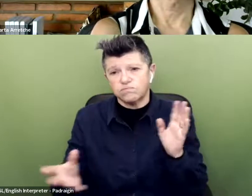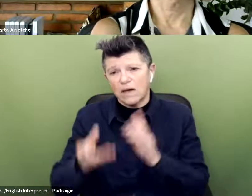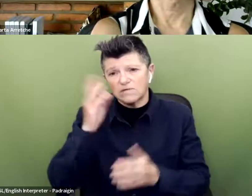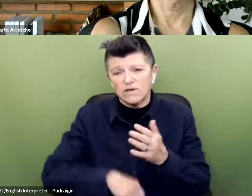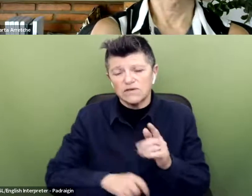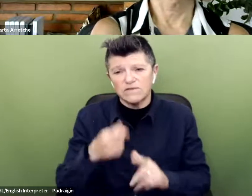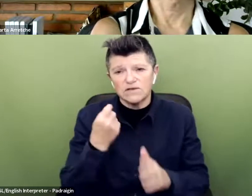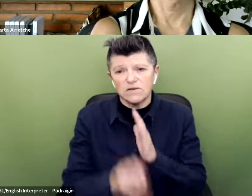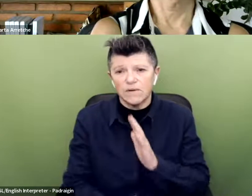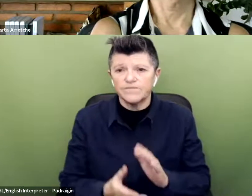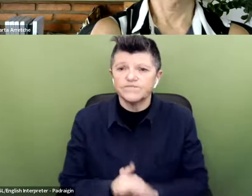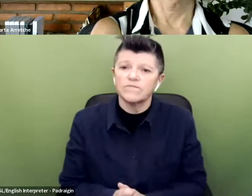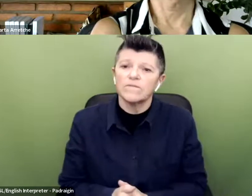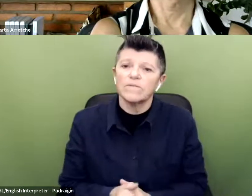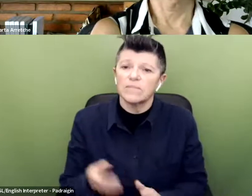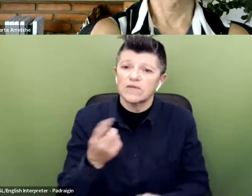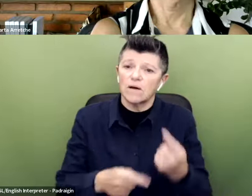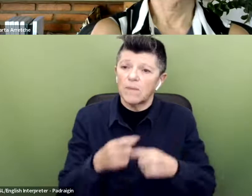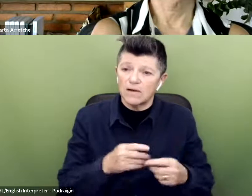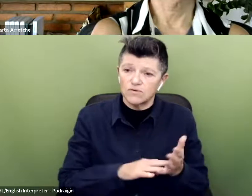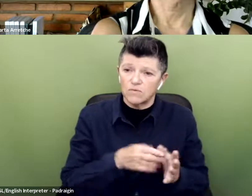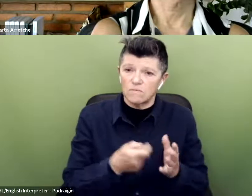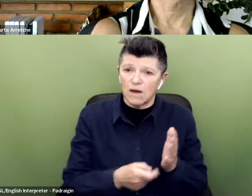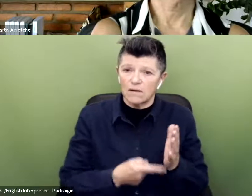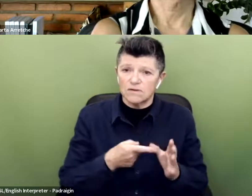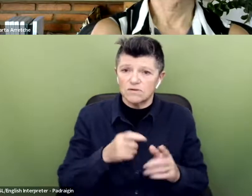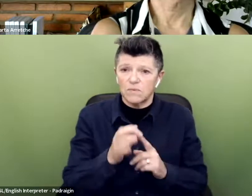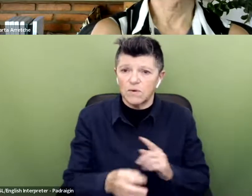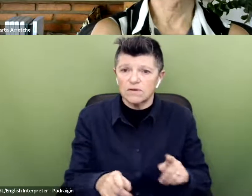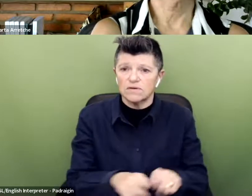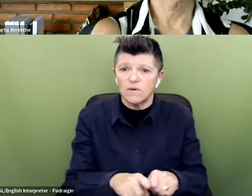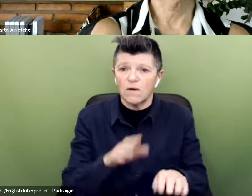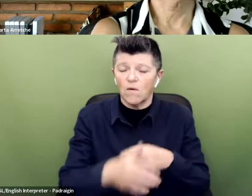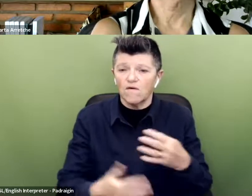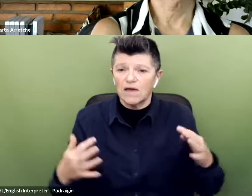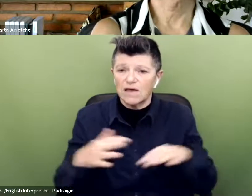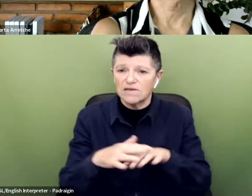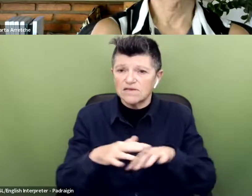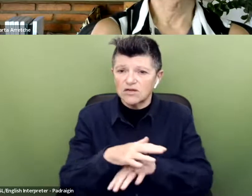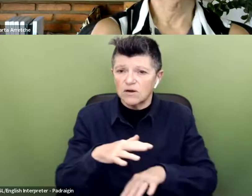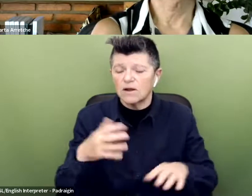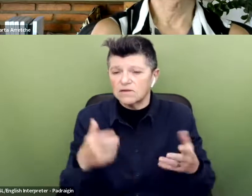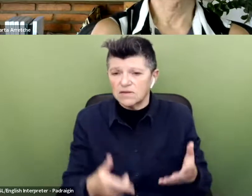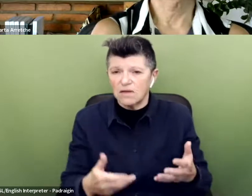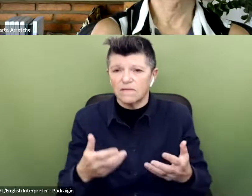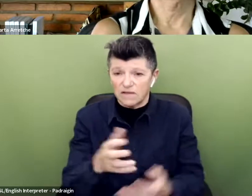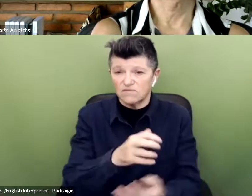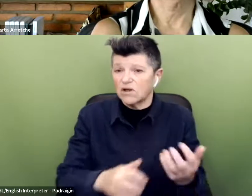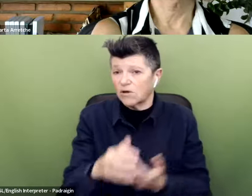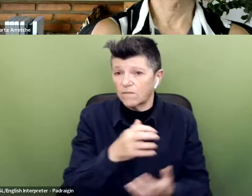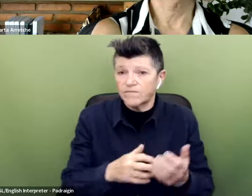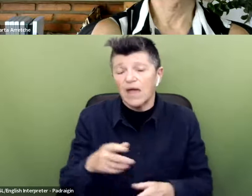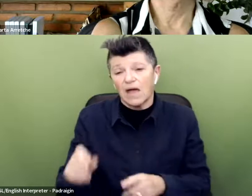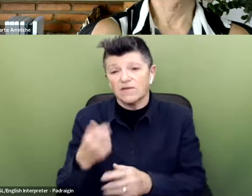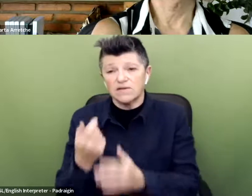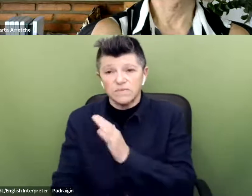and I think, it comes back to Marta's point as well, a little bit about that intersectionality and how complicated that is, and the disability space